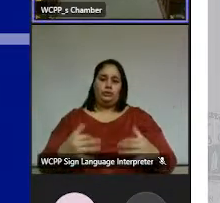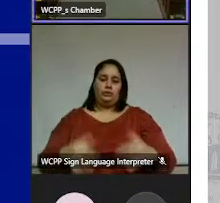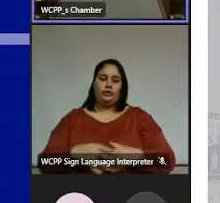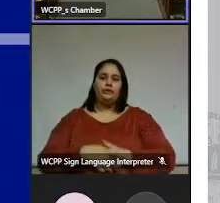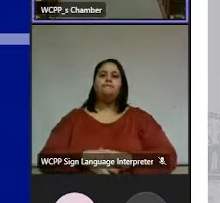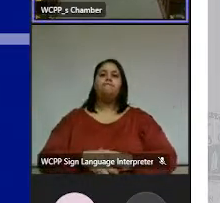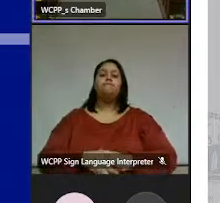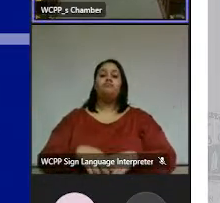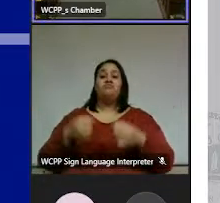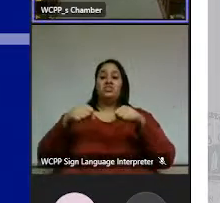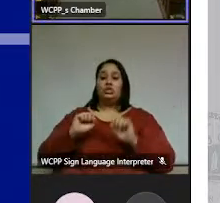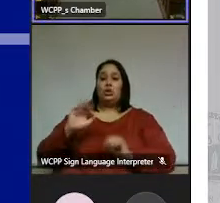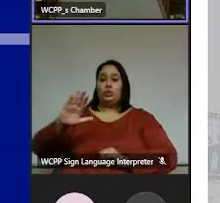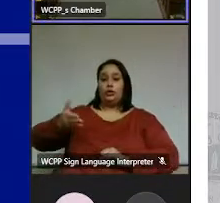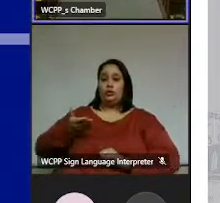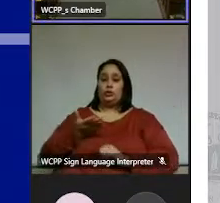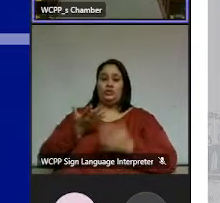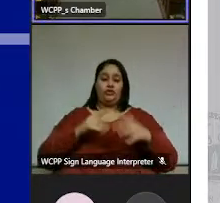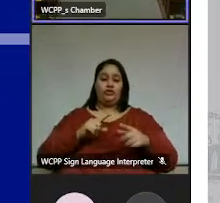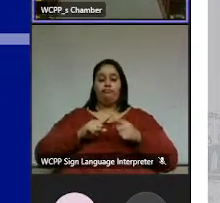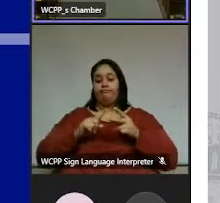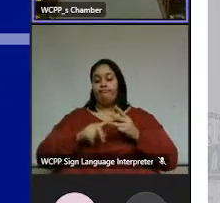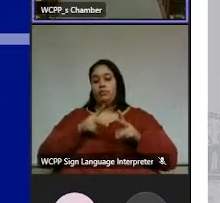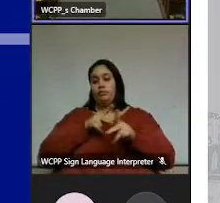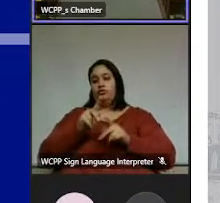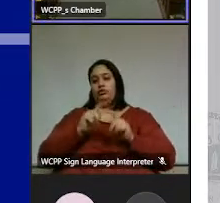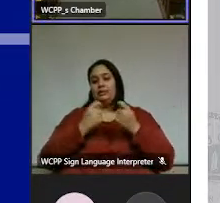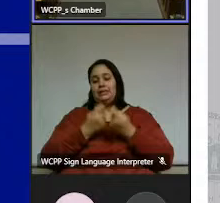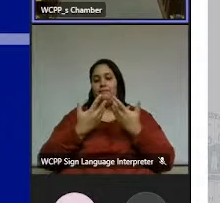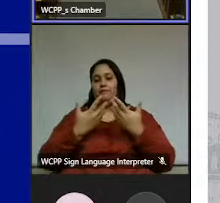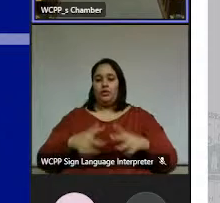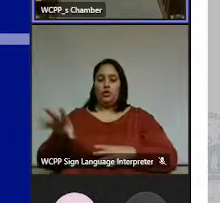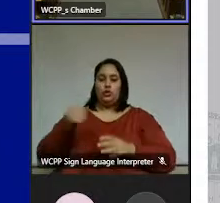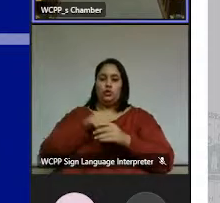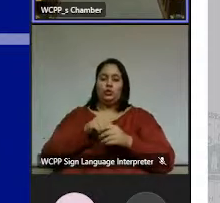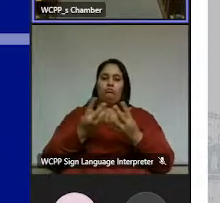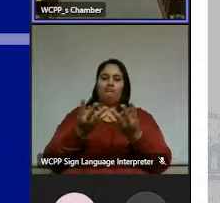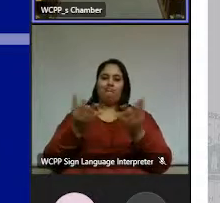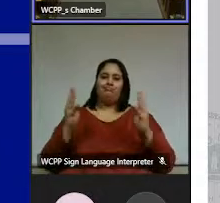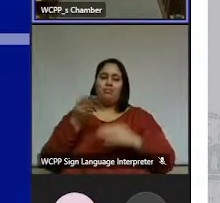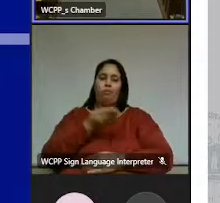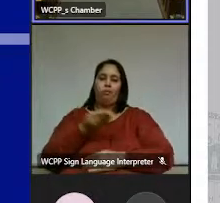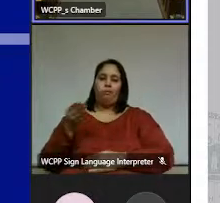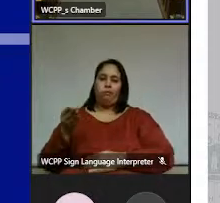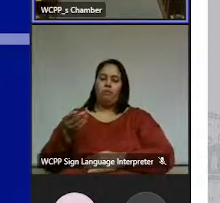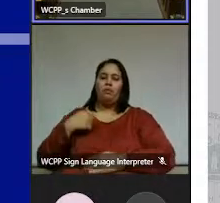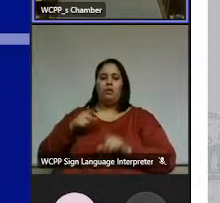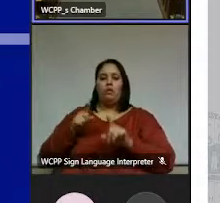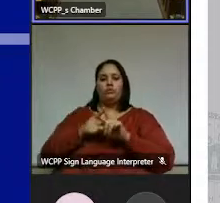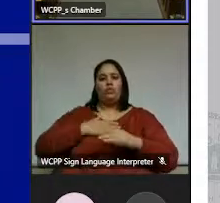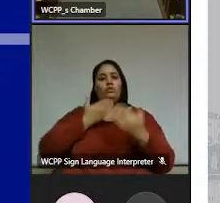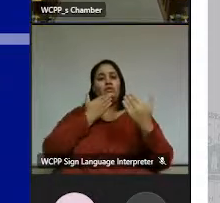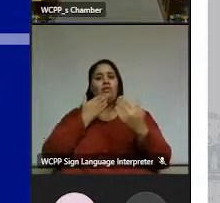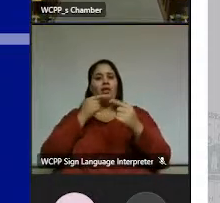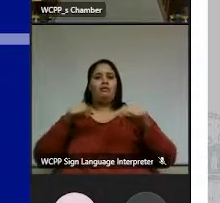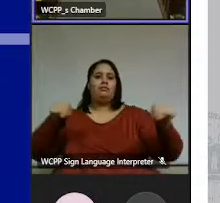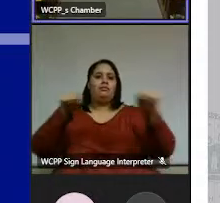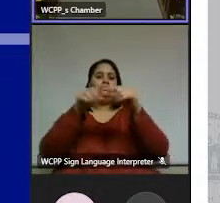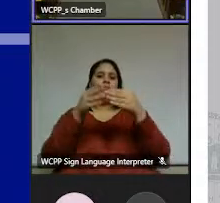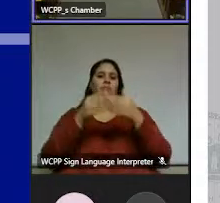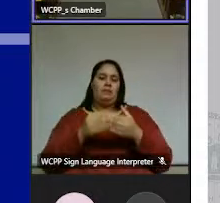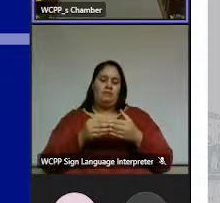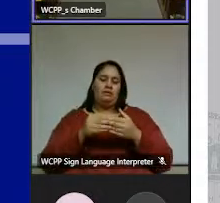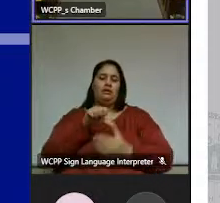Mr. Chair, you introduced some of the professional team members around the table, and I'd like to thank them.